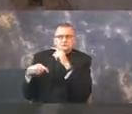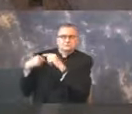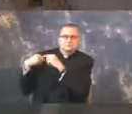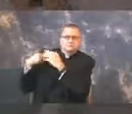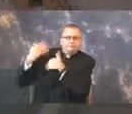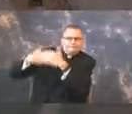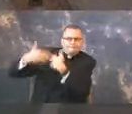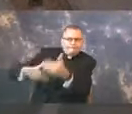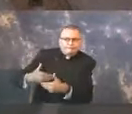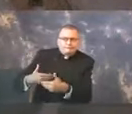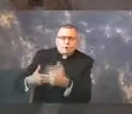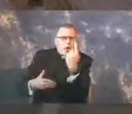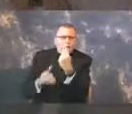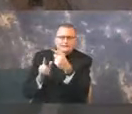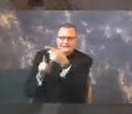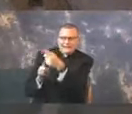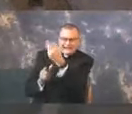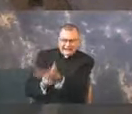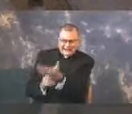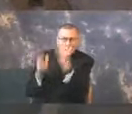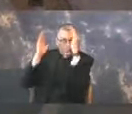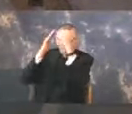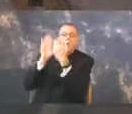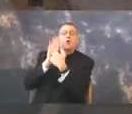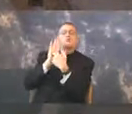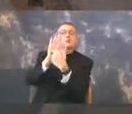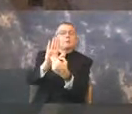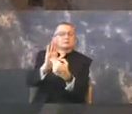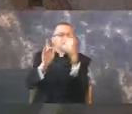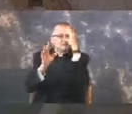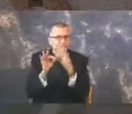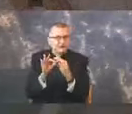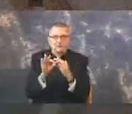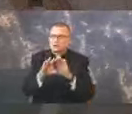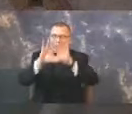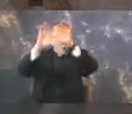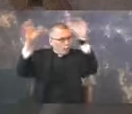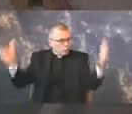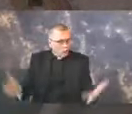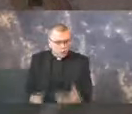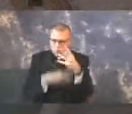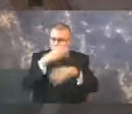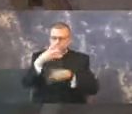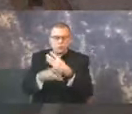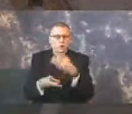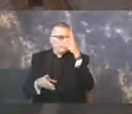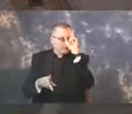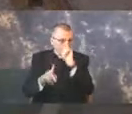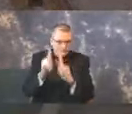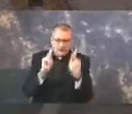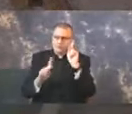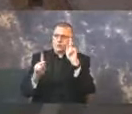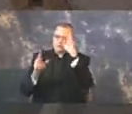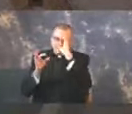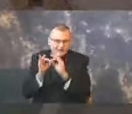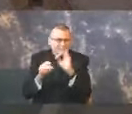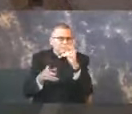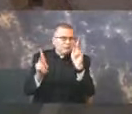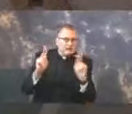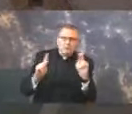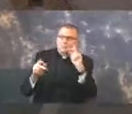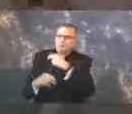represents our faith, that all of the local churches, the dioceses throughout the world, all of the faithful, the priests and the bishops,